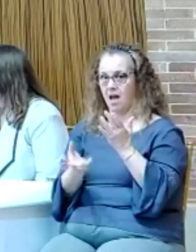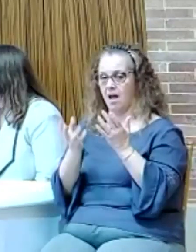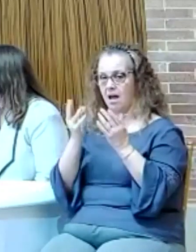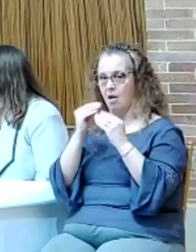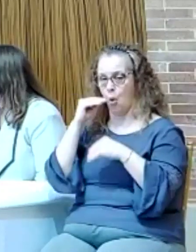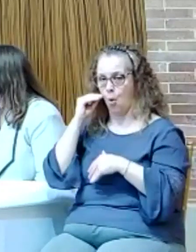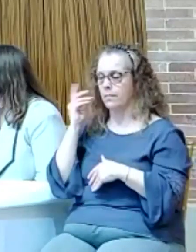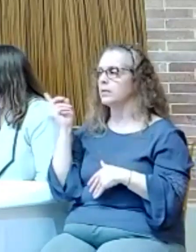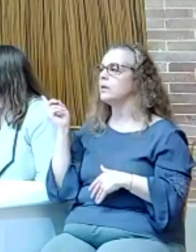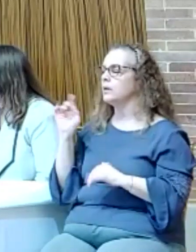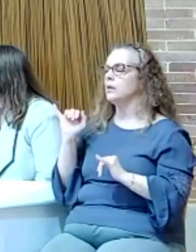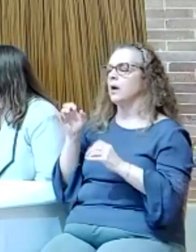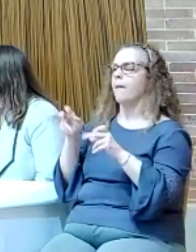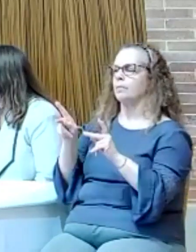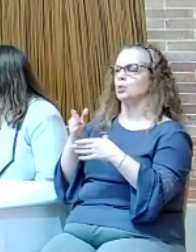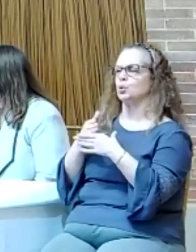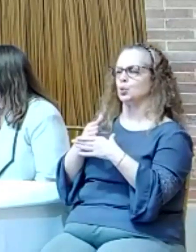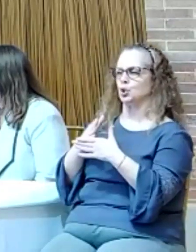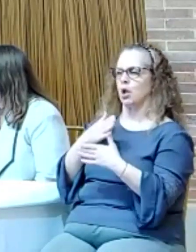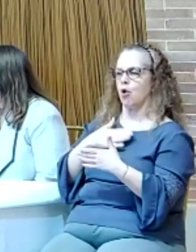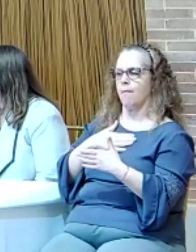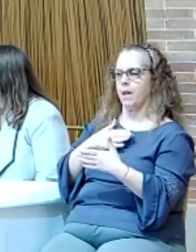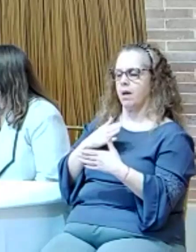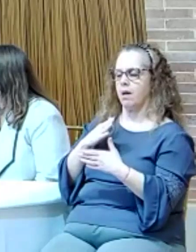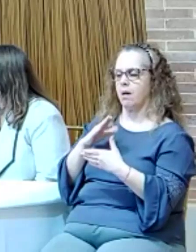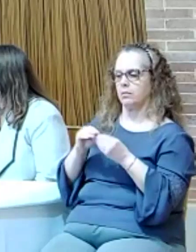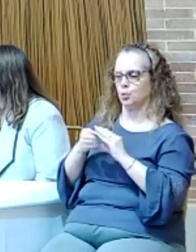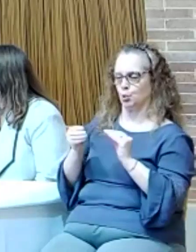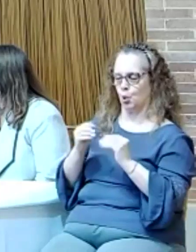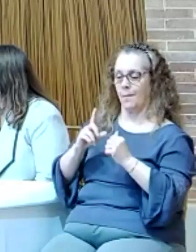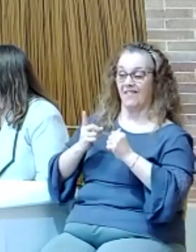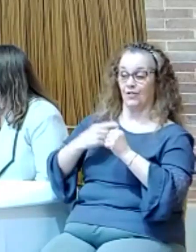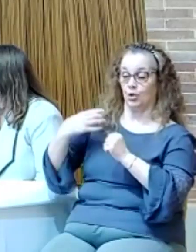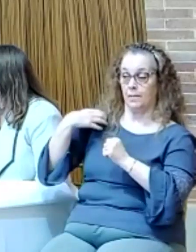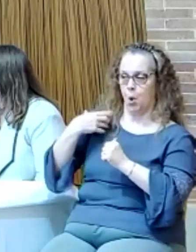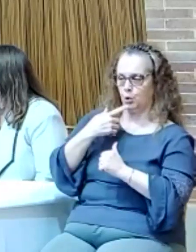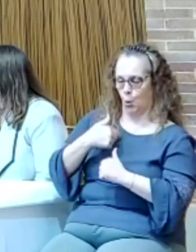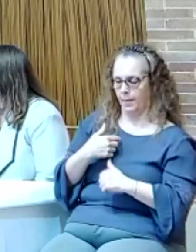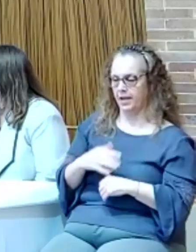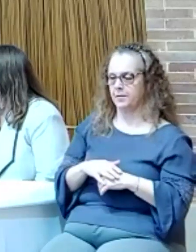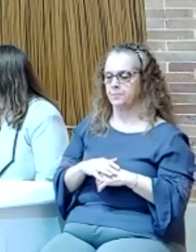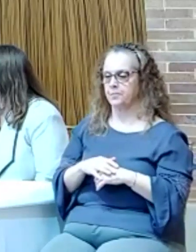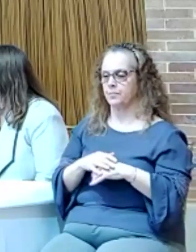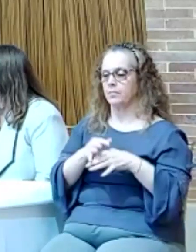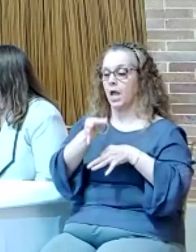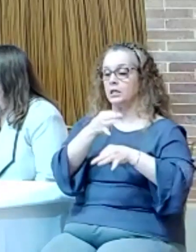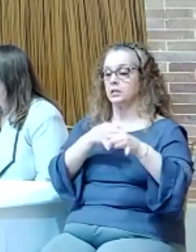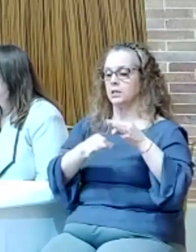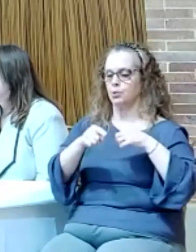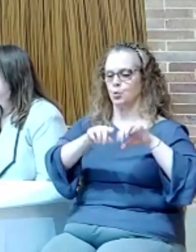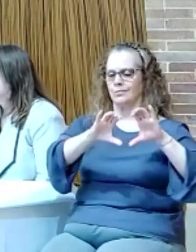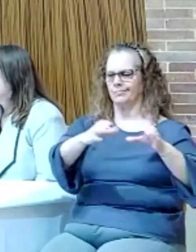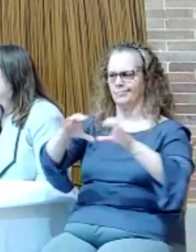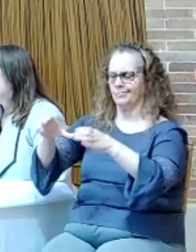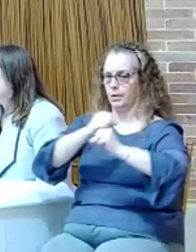I'm going to take an opportunity here to share something with you my first boss shared with me and what he said is substitute the protected class right